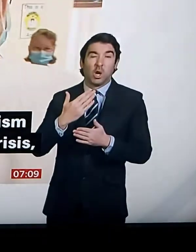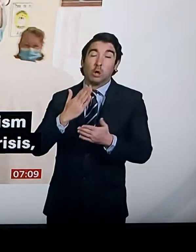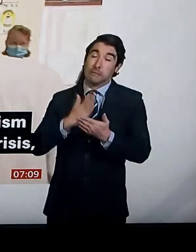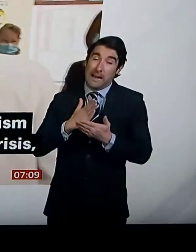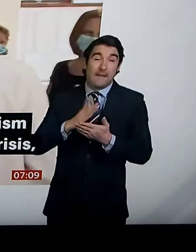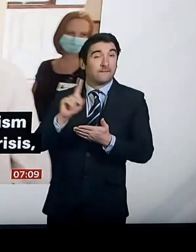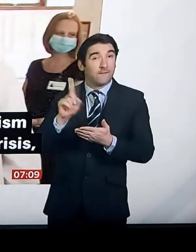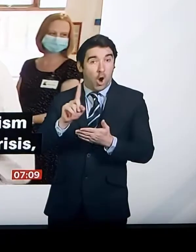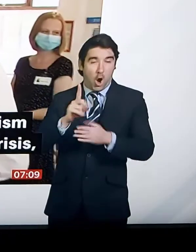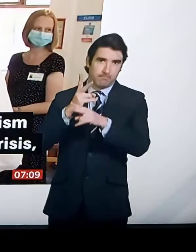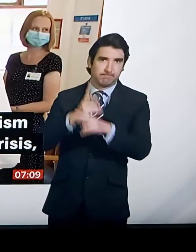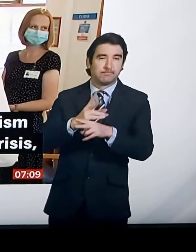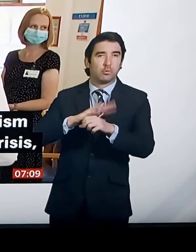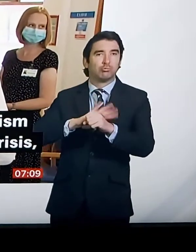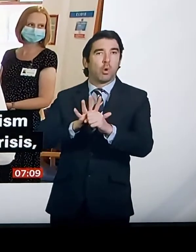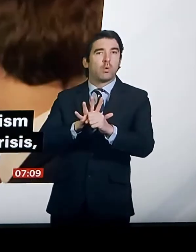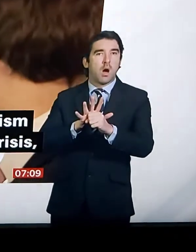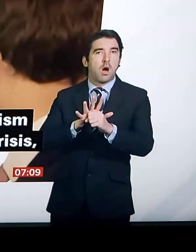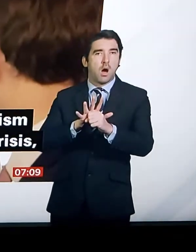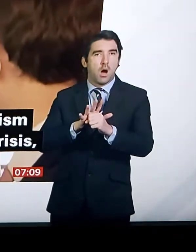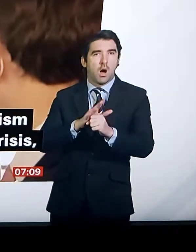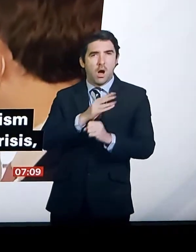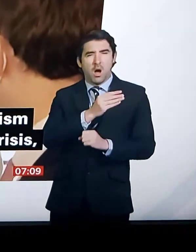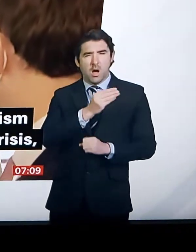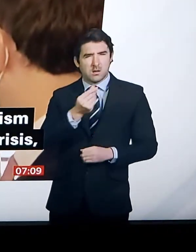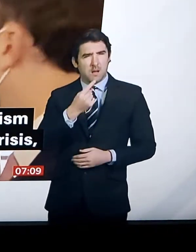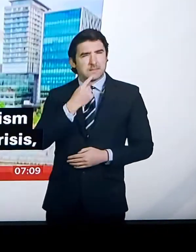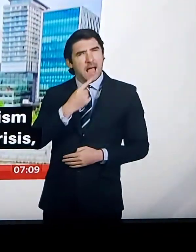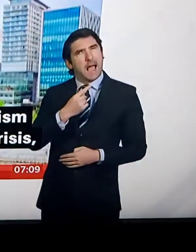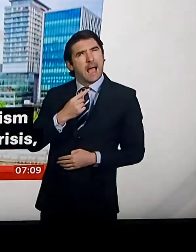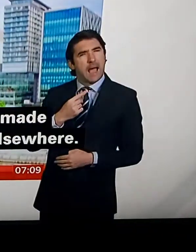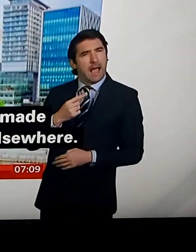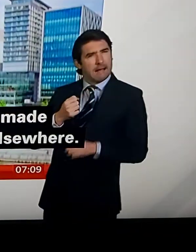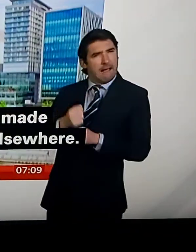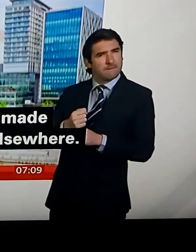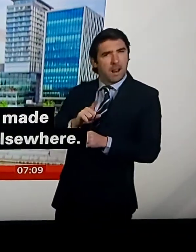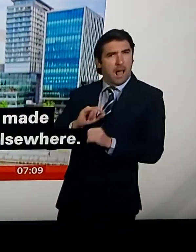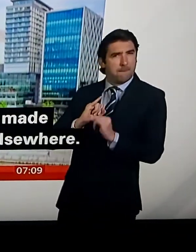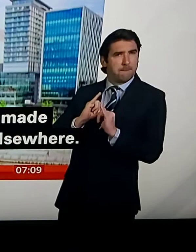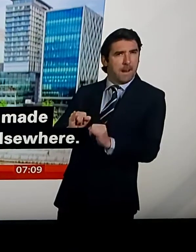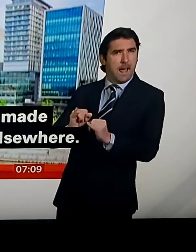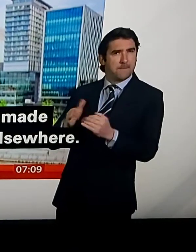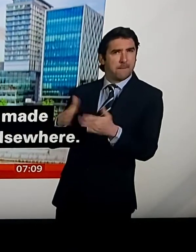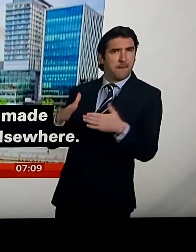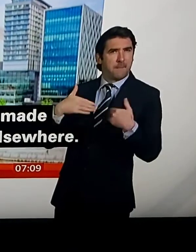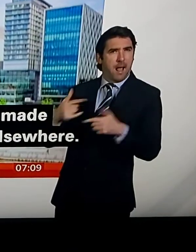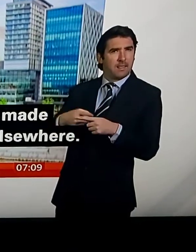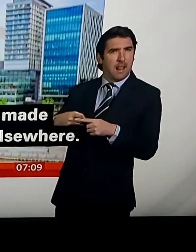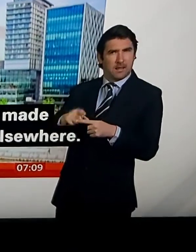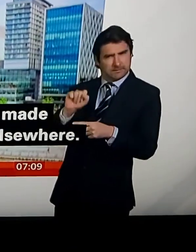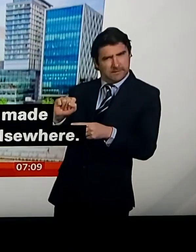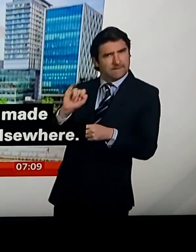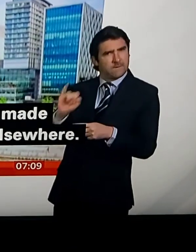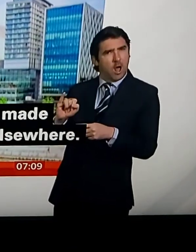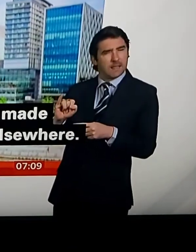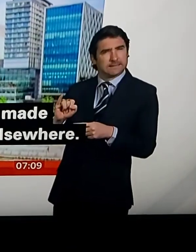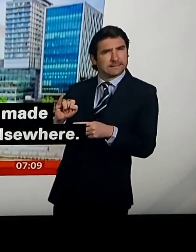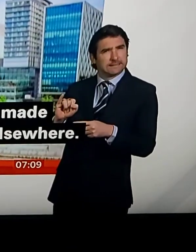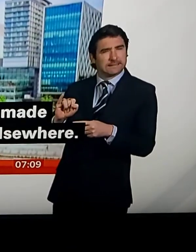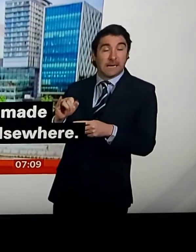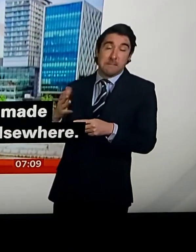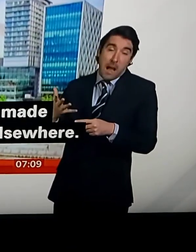crisis. Some argue it's been made a scapegoat for failings elsewhere. A boy who suffered life-changing injuries when he was thrown from the